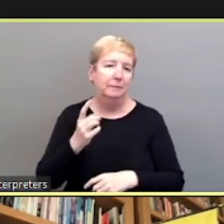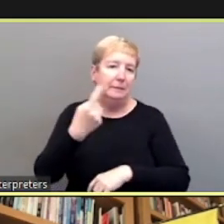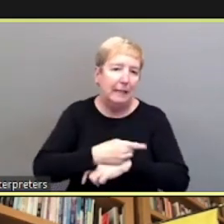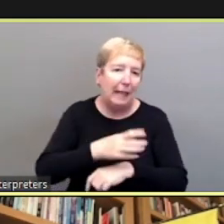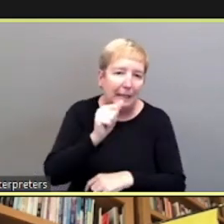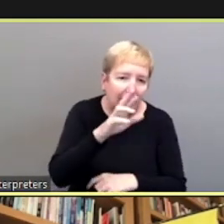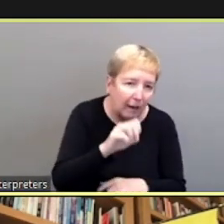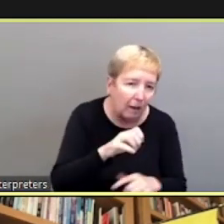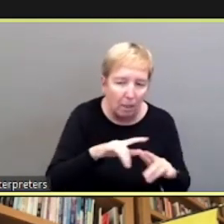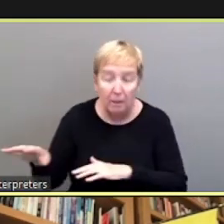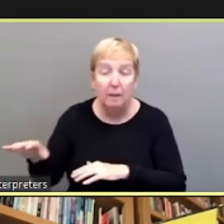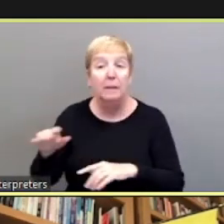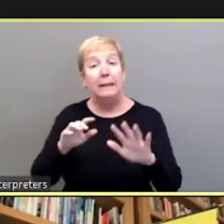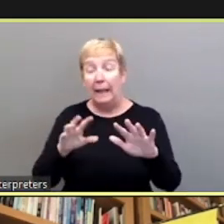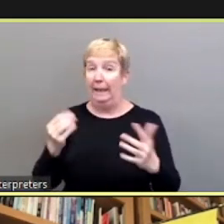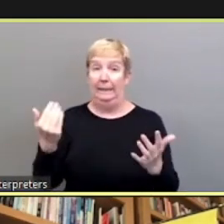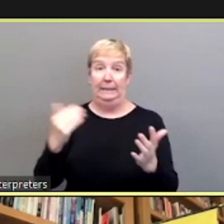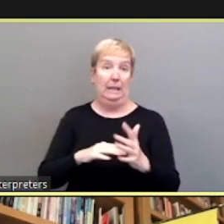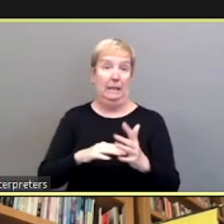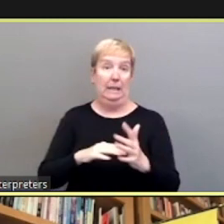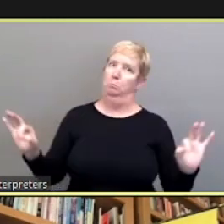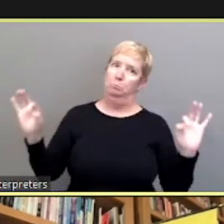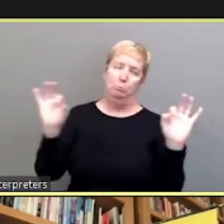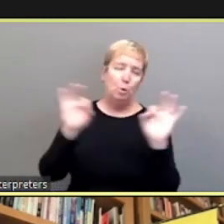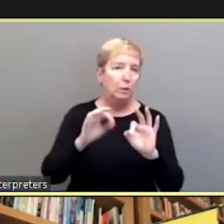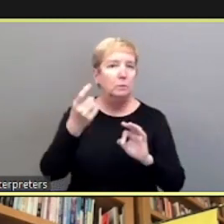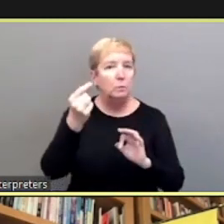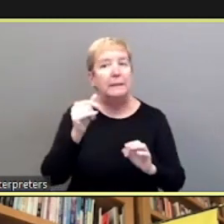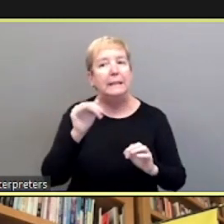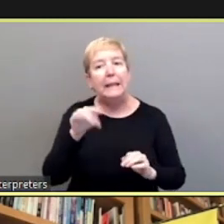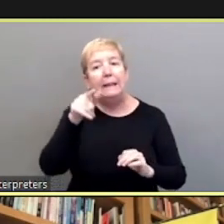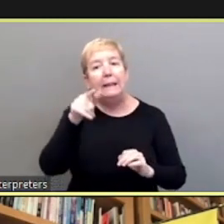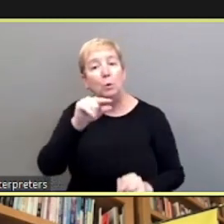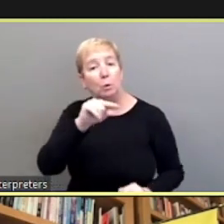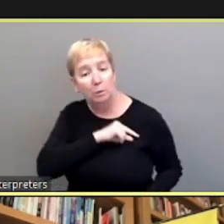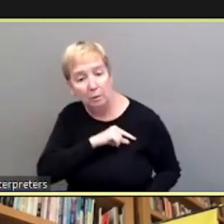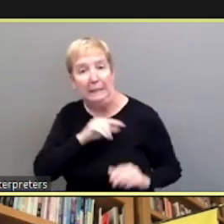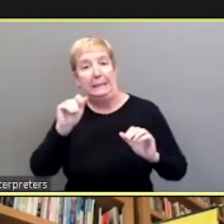be vaccinated. Now, the next slide